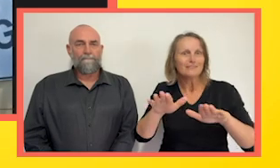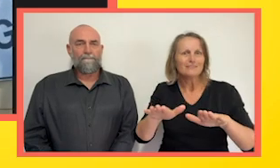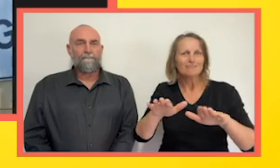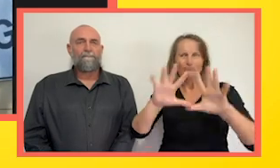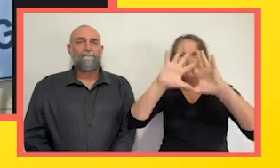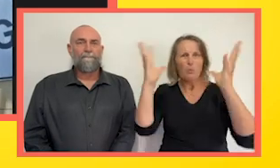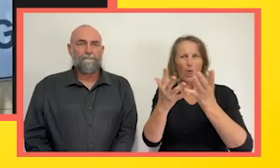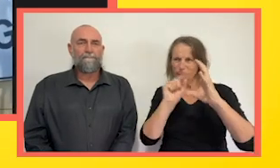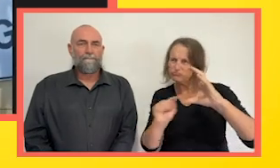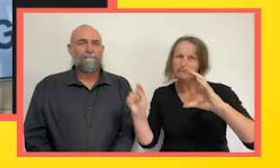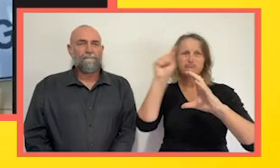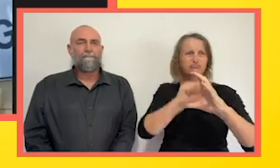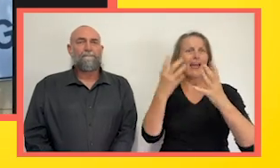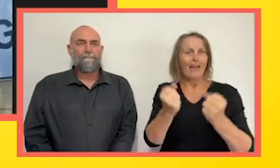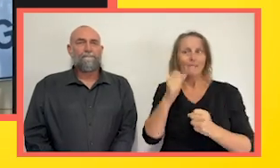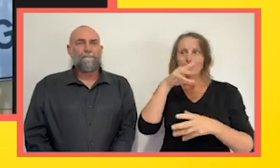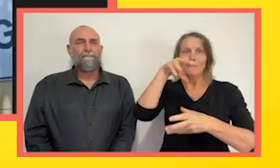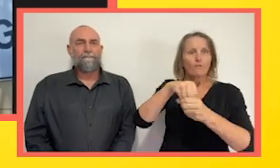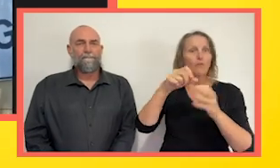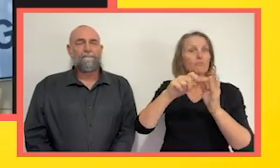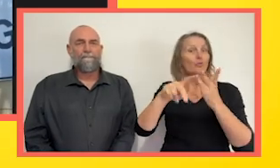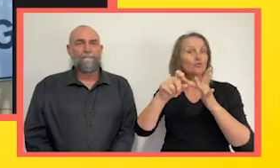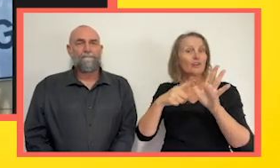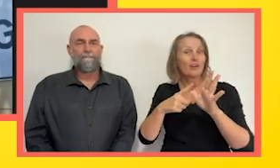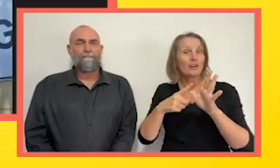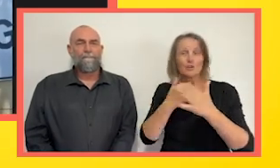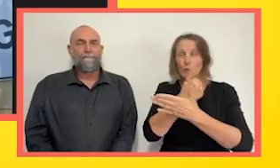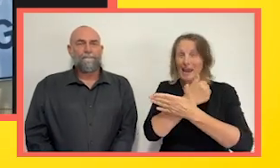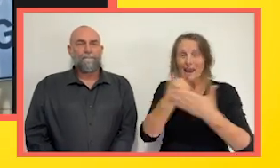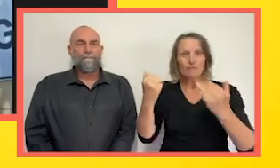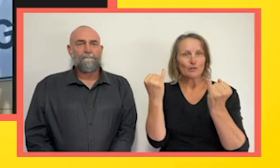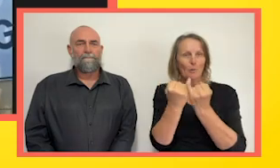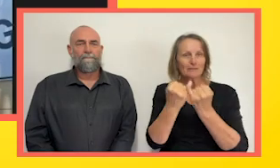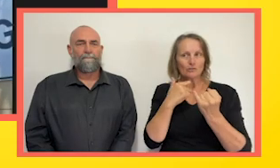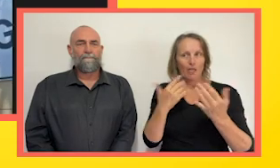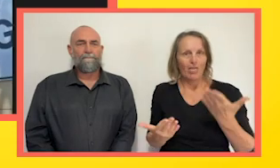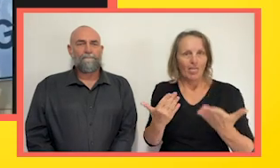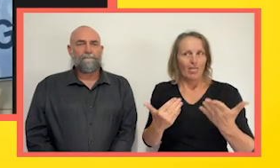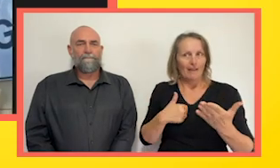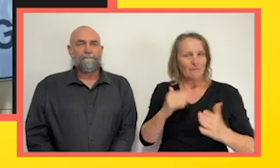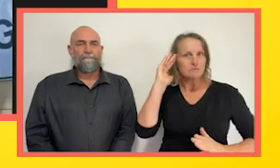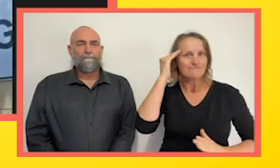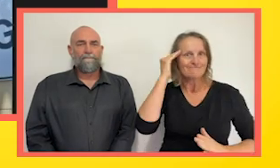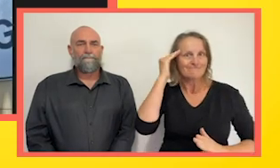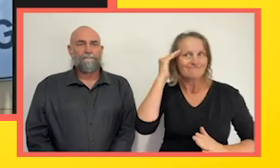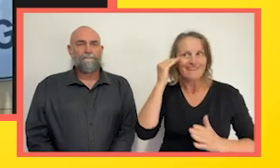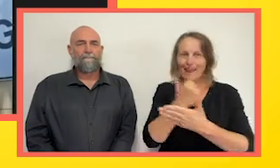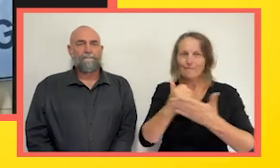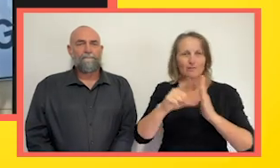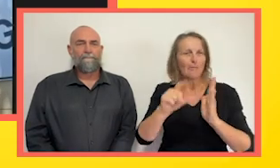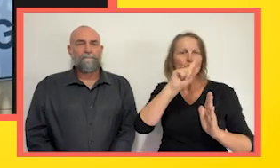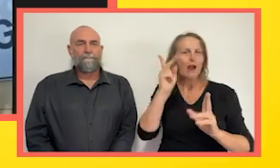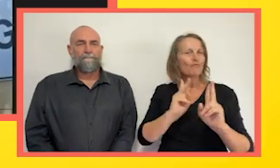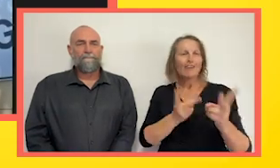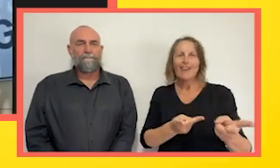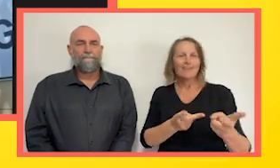global sport, and every match now is 50-50. You never know, so you got to approach every match,